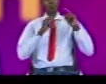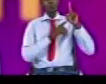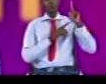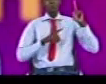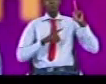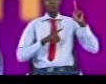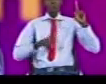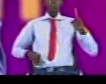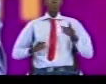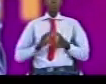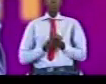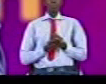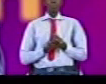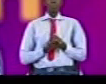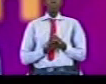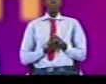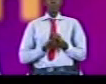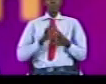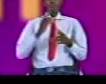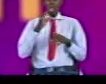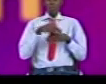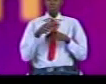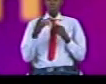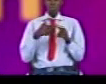Only then can you overcome.